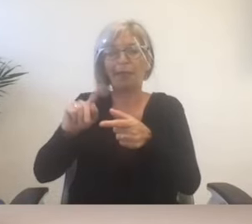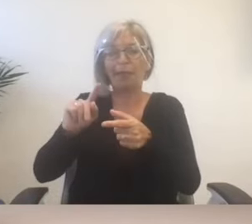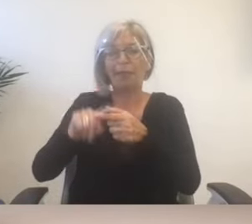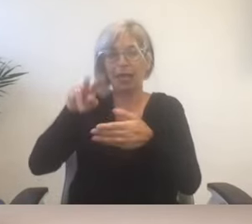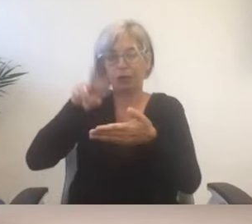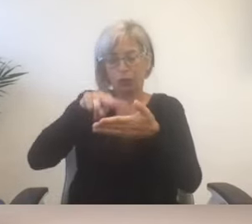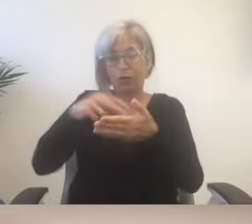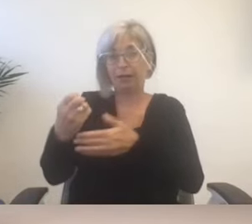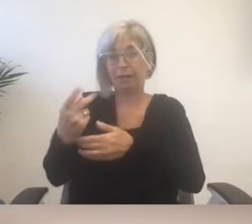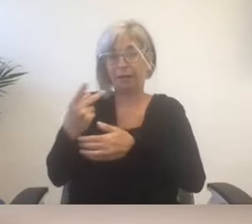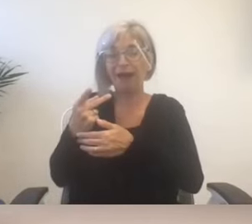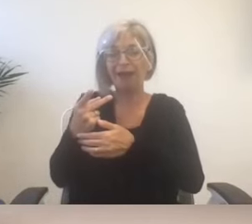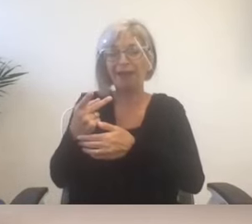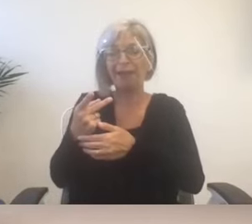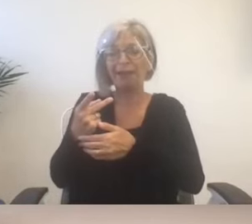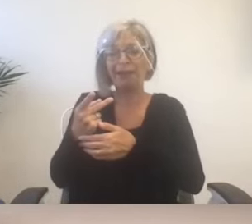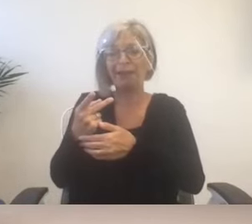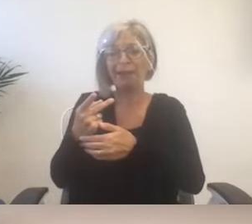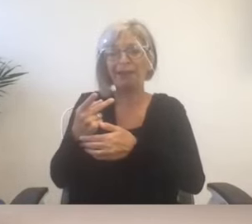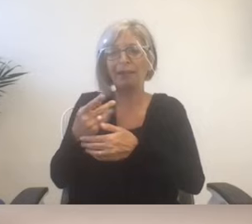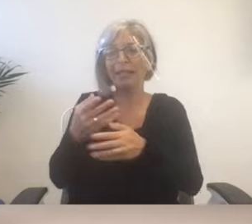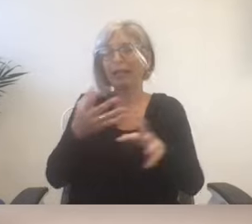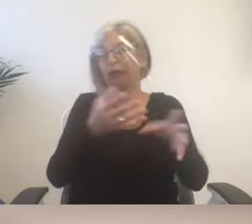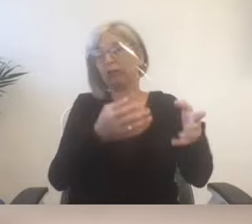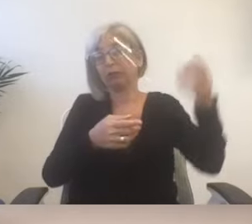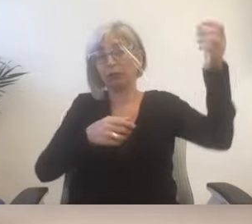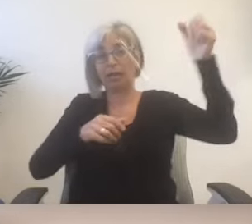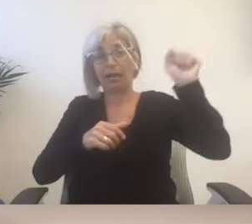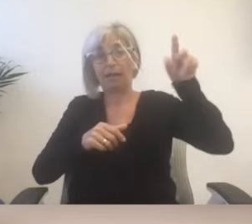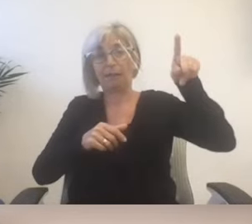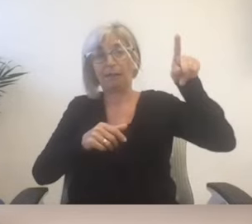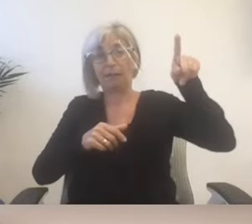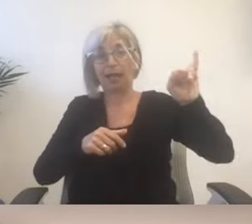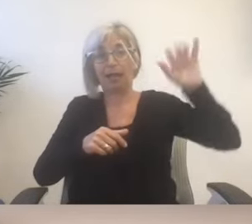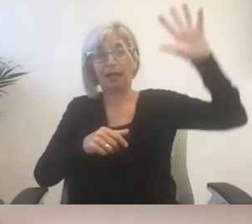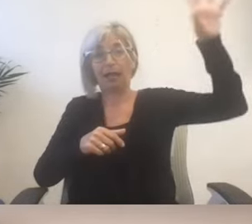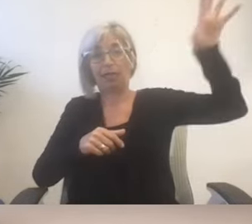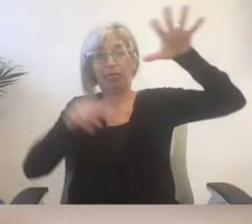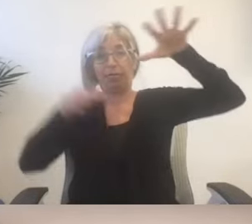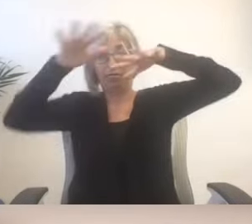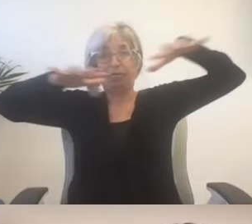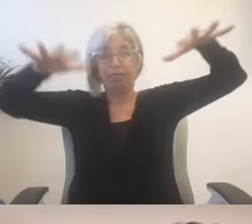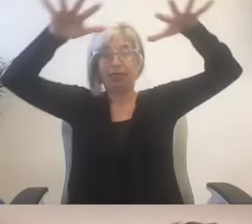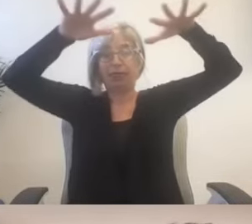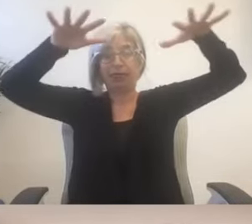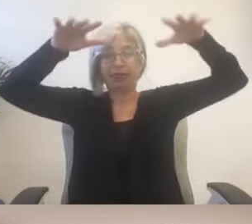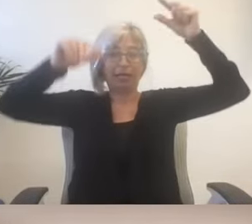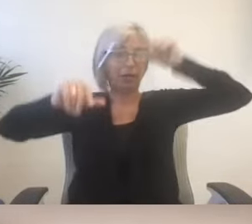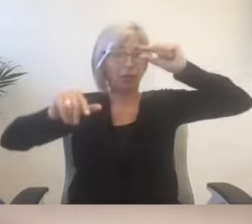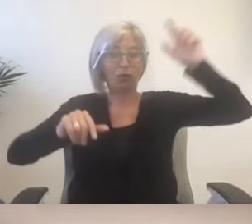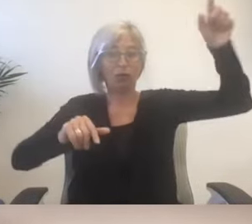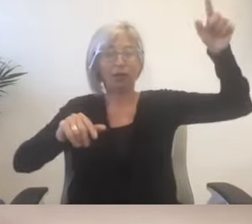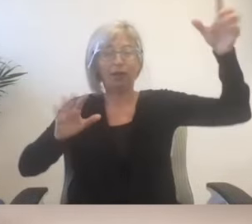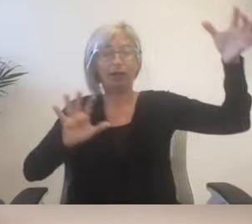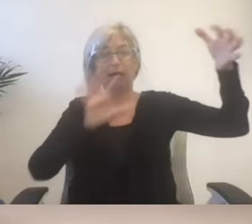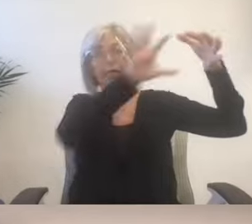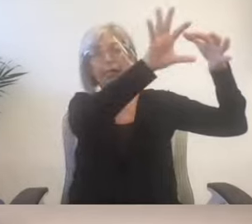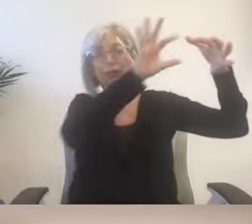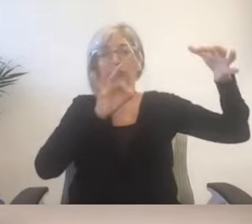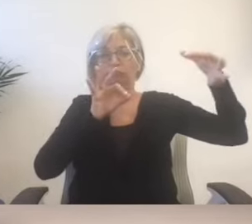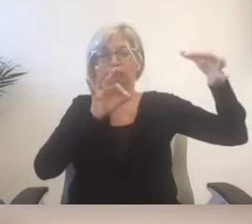back, grabbing from, in this case, a Google API attributes about that route point. In this case, I chose an